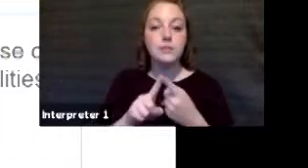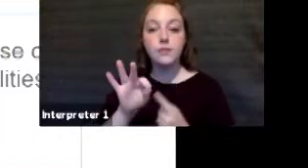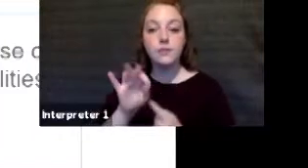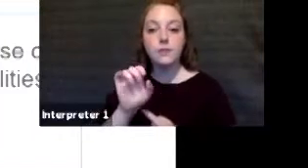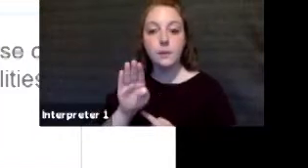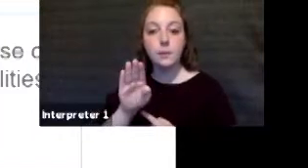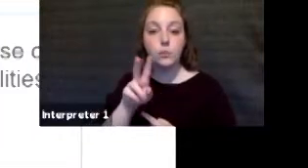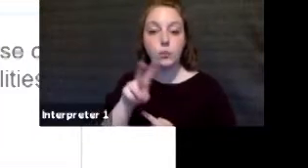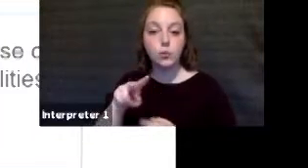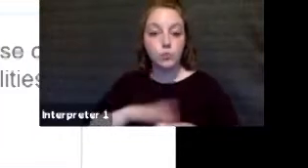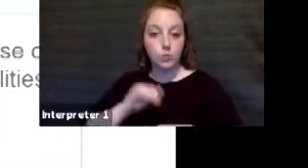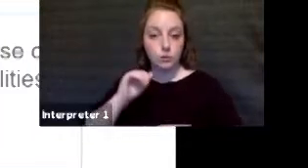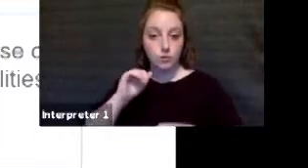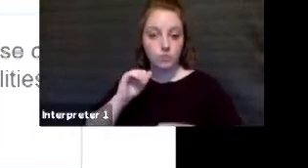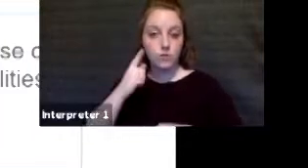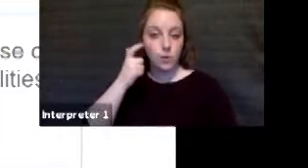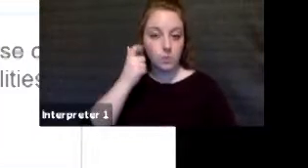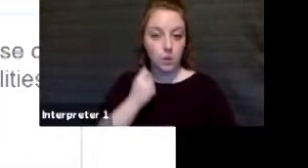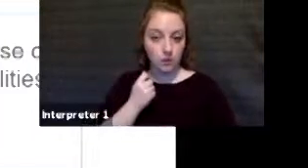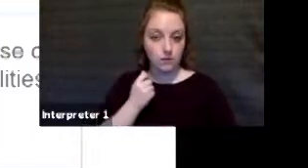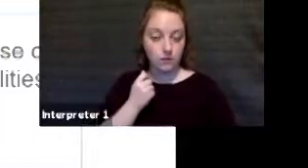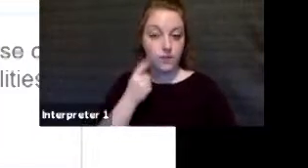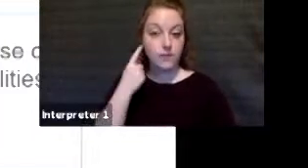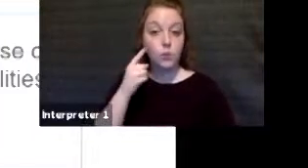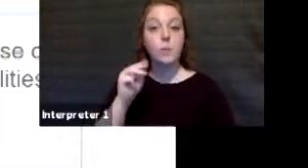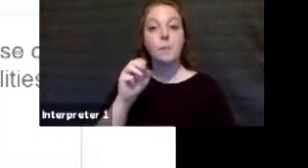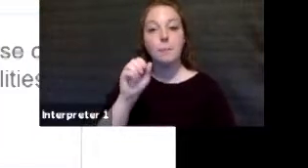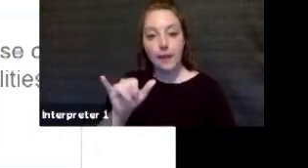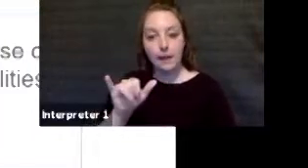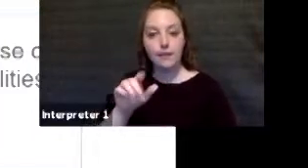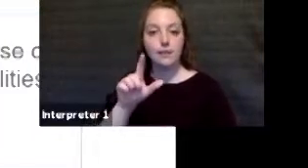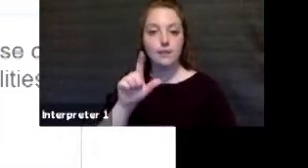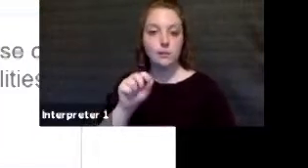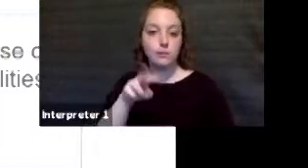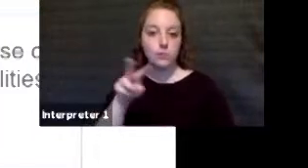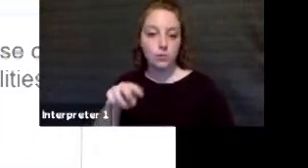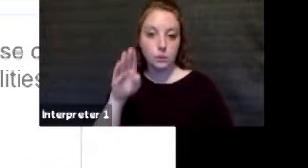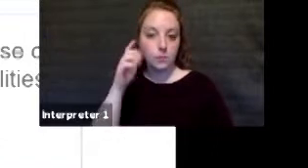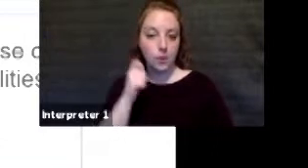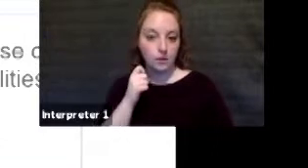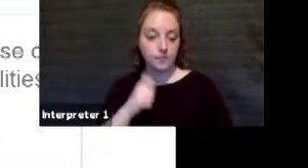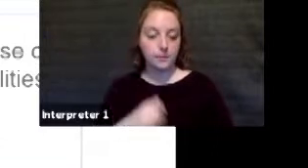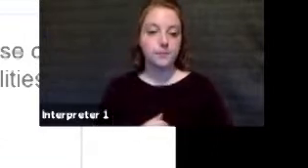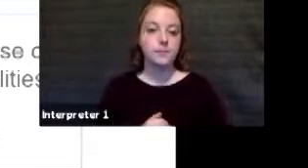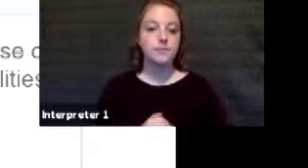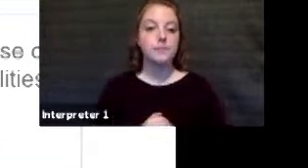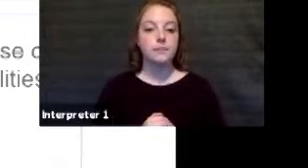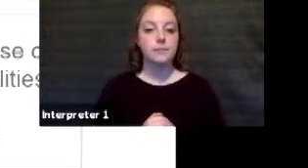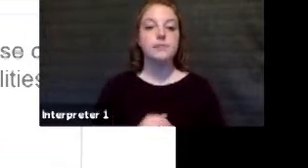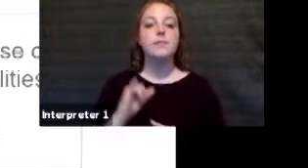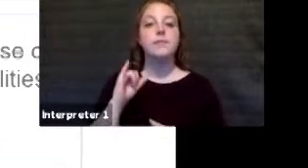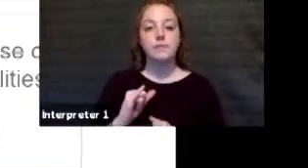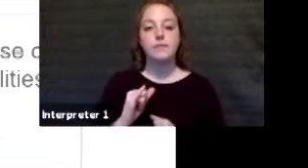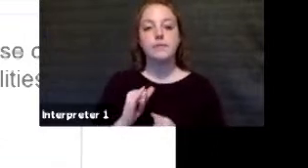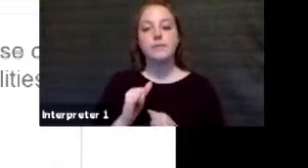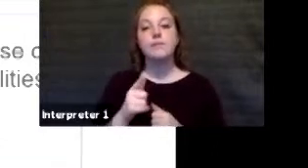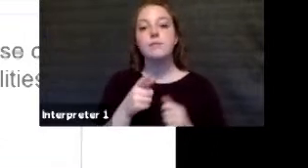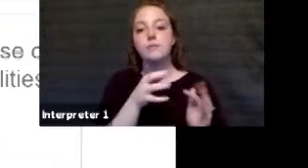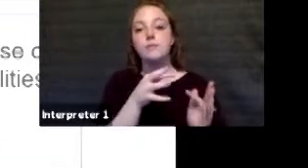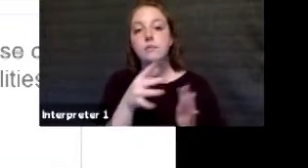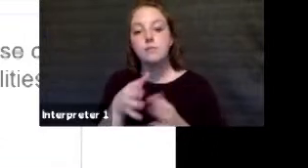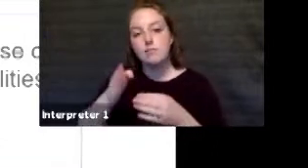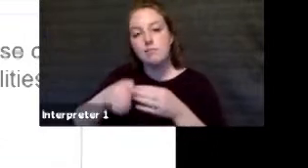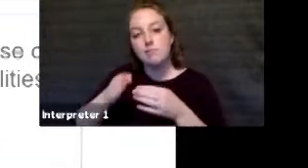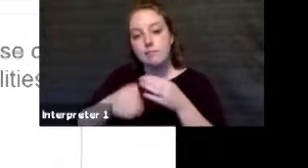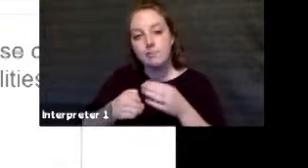call for a bond for a May of 22 bond, of course, followed by project implementation and construction